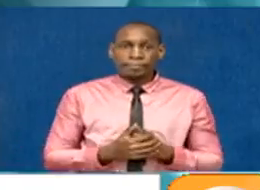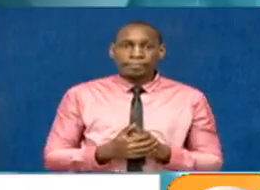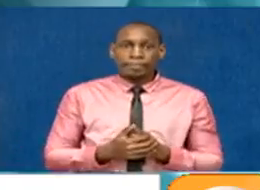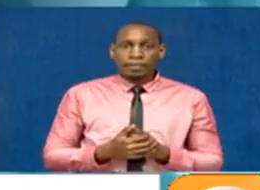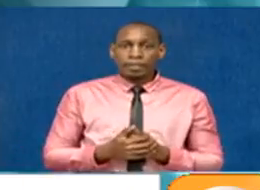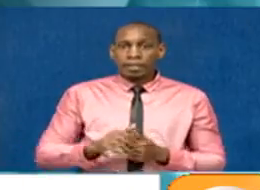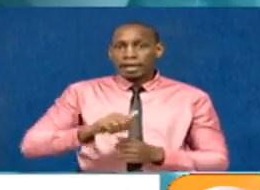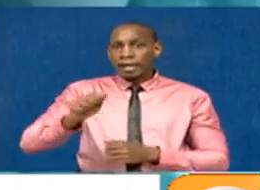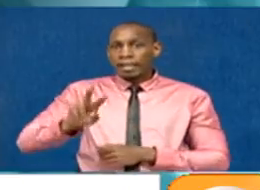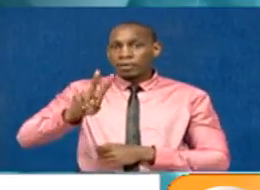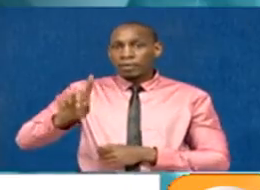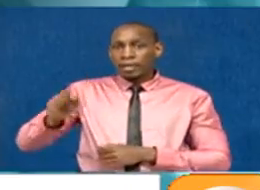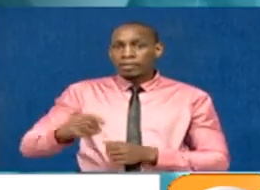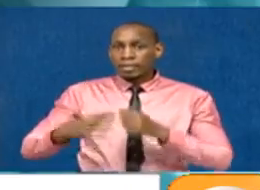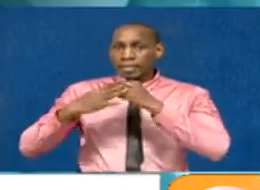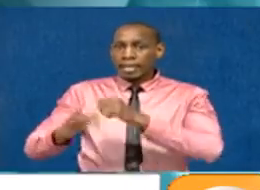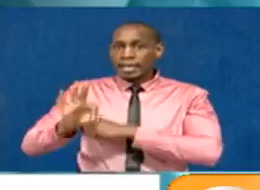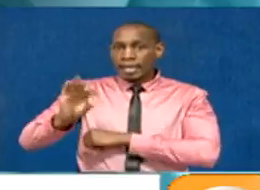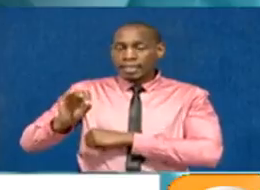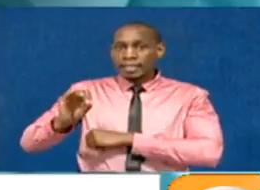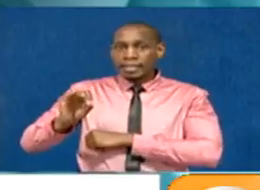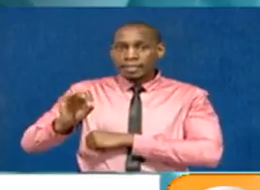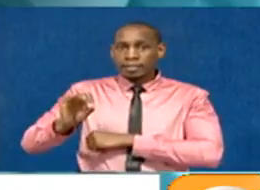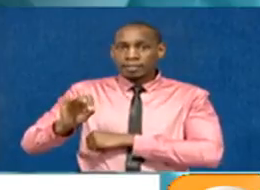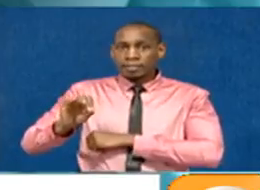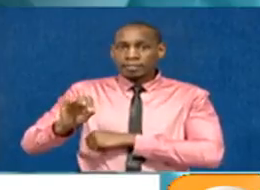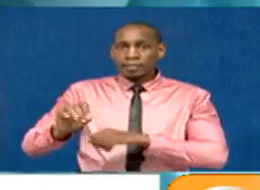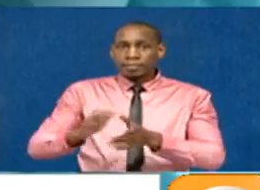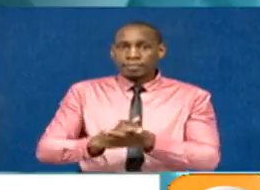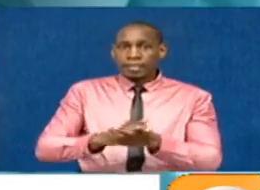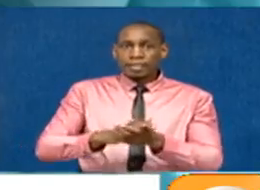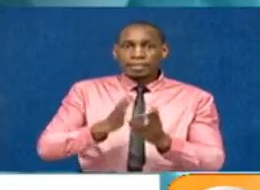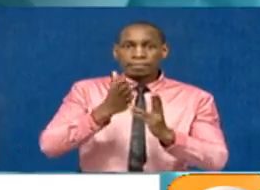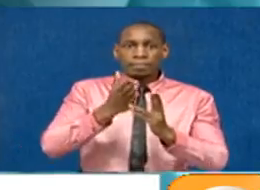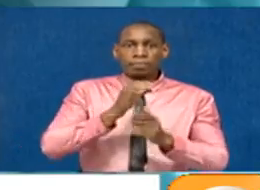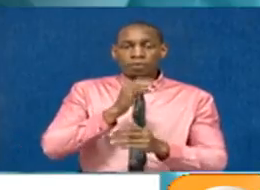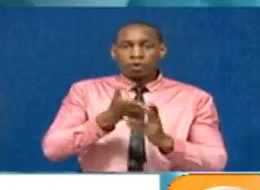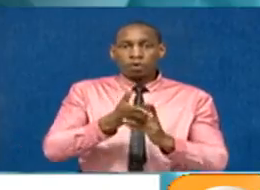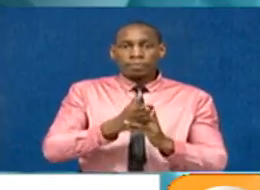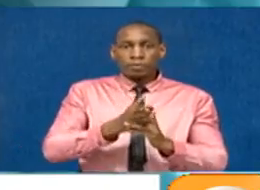4,222,839. Another 21,130 are doses administered to those between 15 to